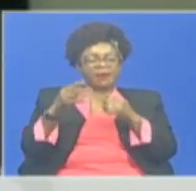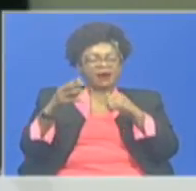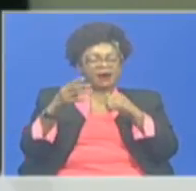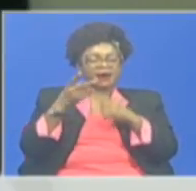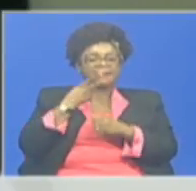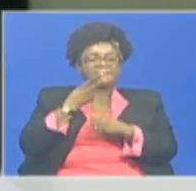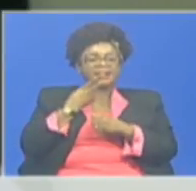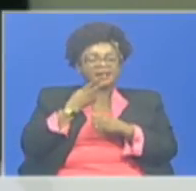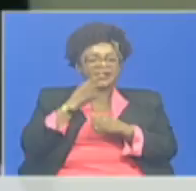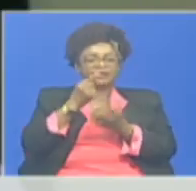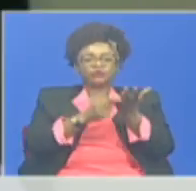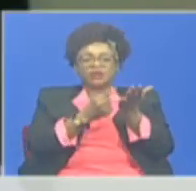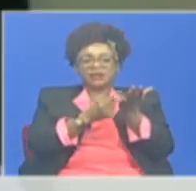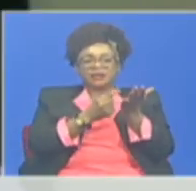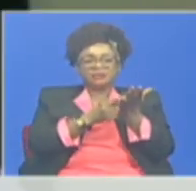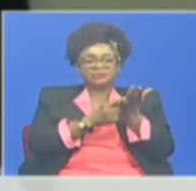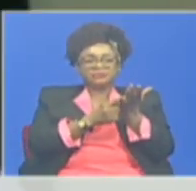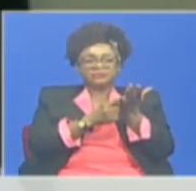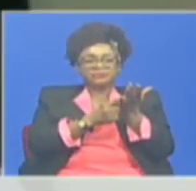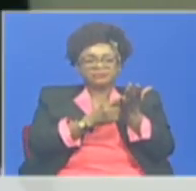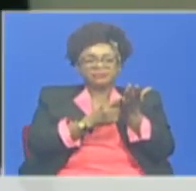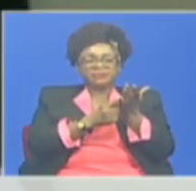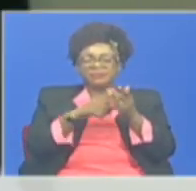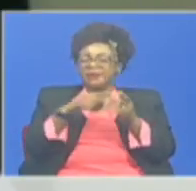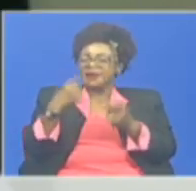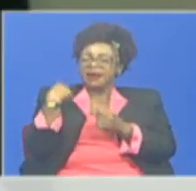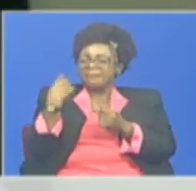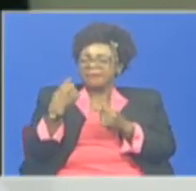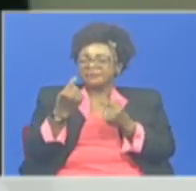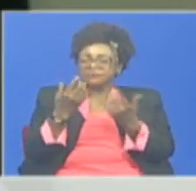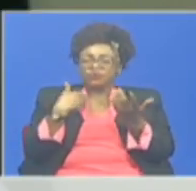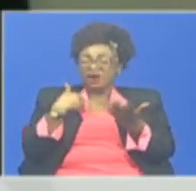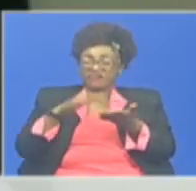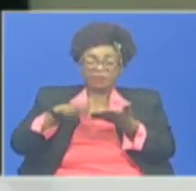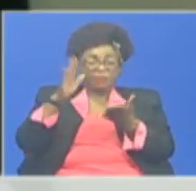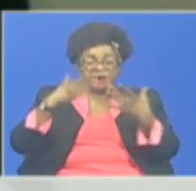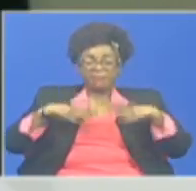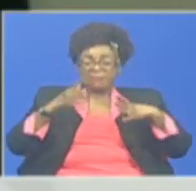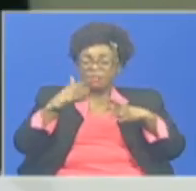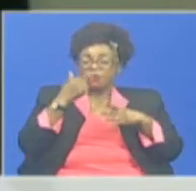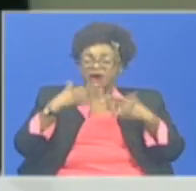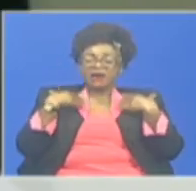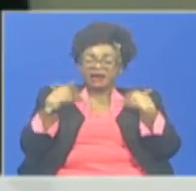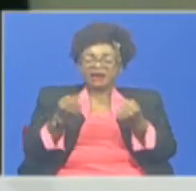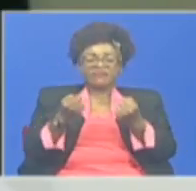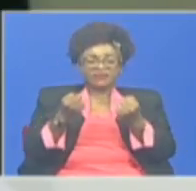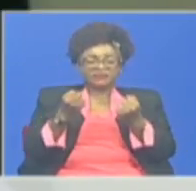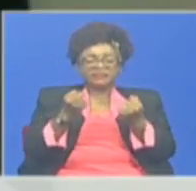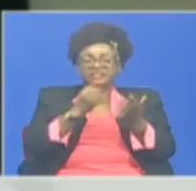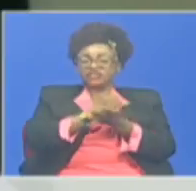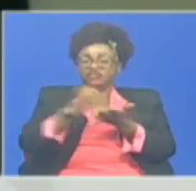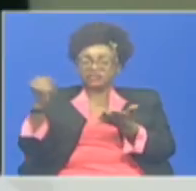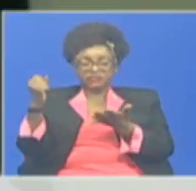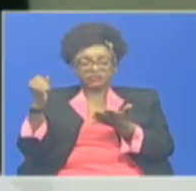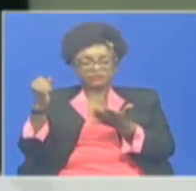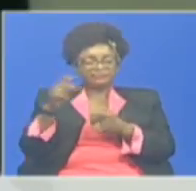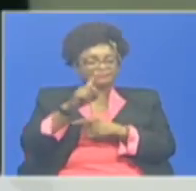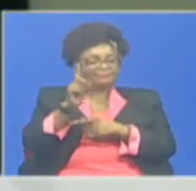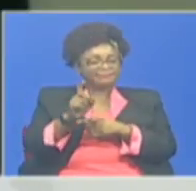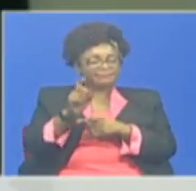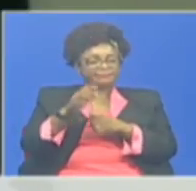NTV Uganda. Raymond, what are the numbers like? Do we have more people who have recovered and been discharged? Some good news?